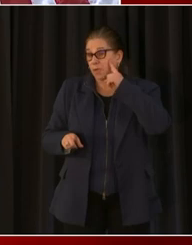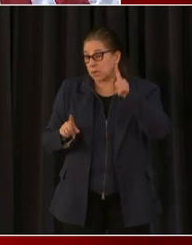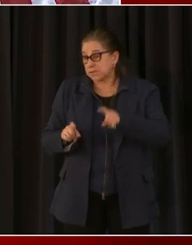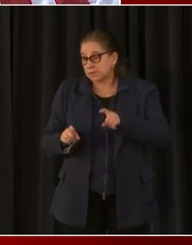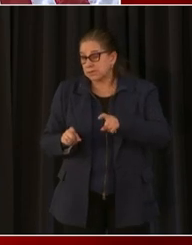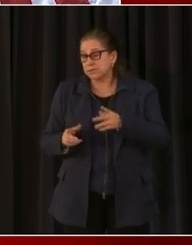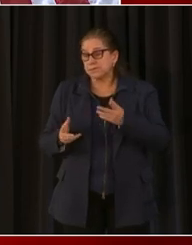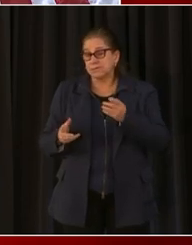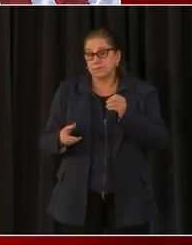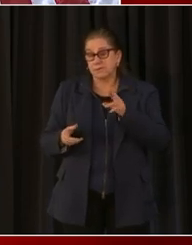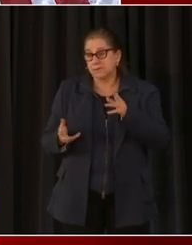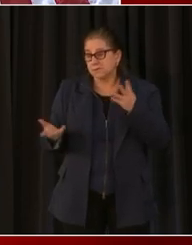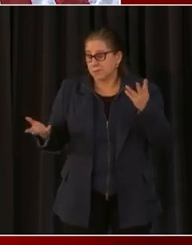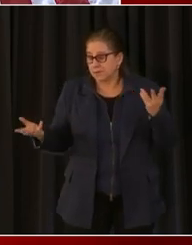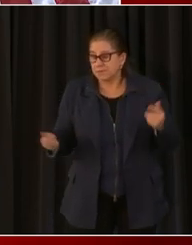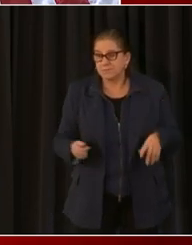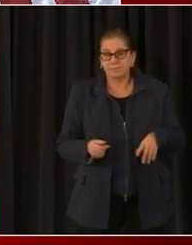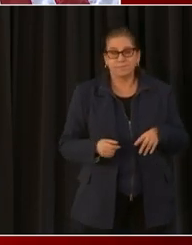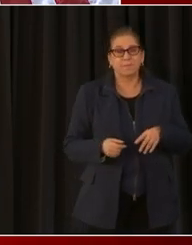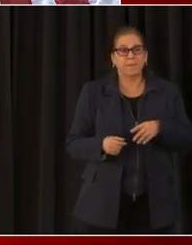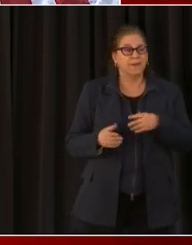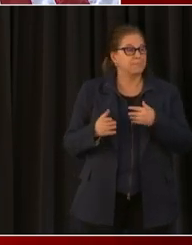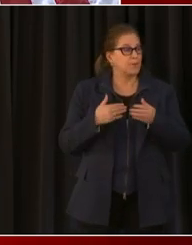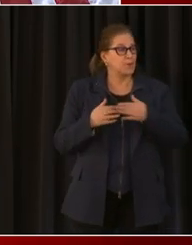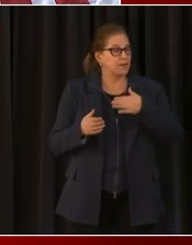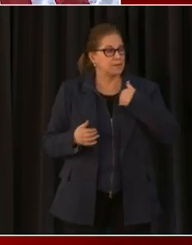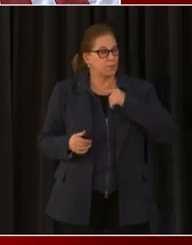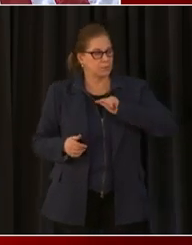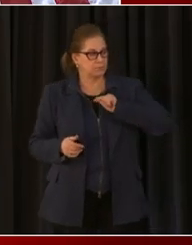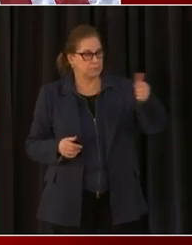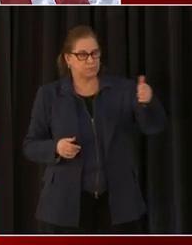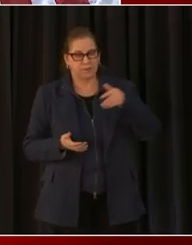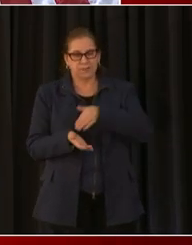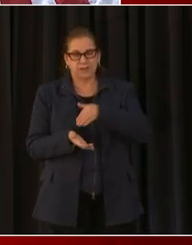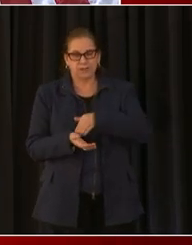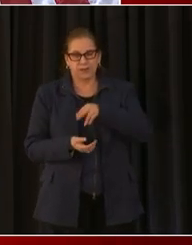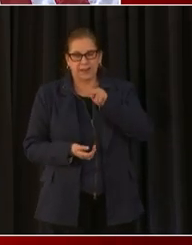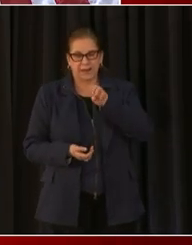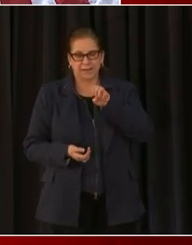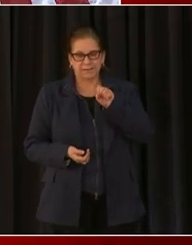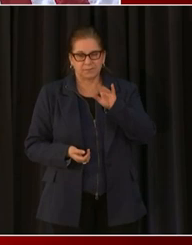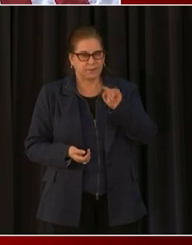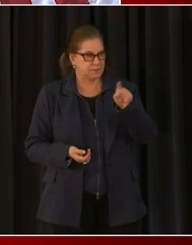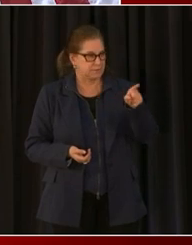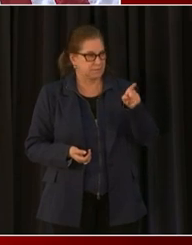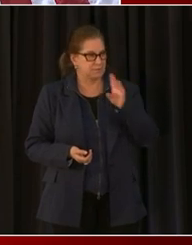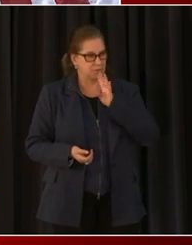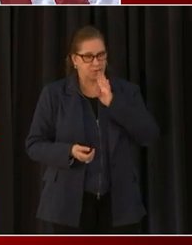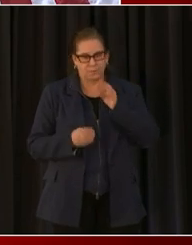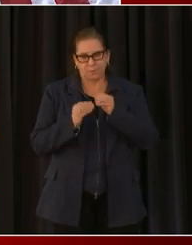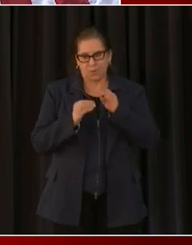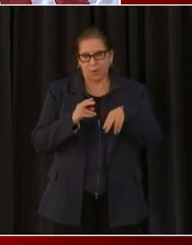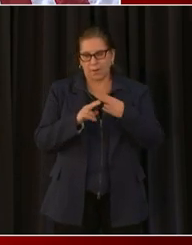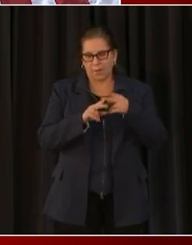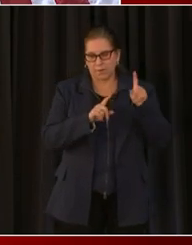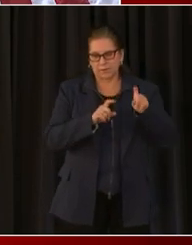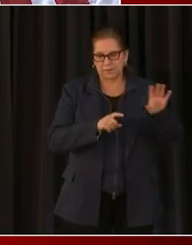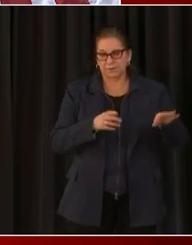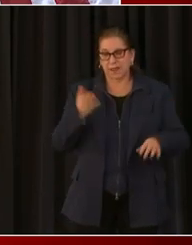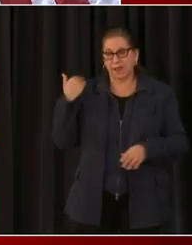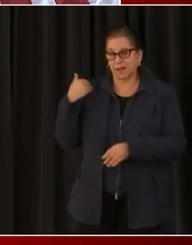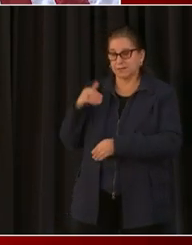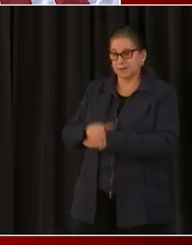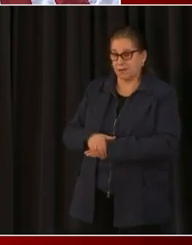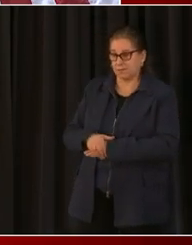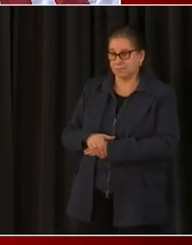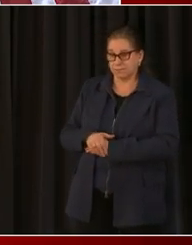let Dr. Nesbitt talk about vaccinations, but in terms of testing, we made the decision last night, as we do in preparation for